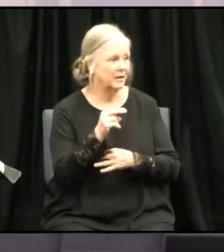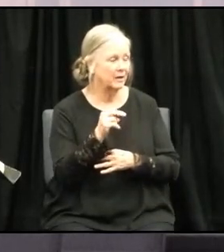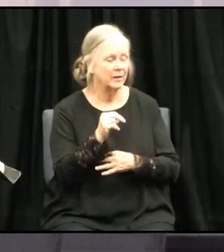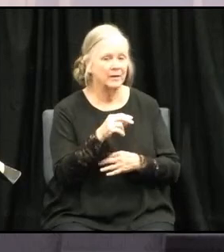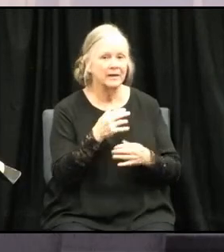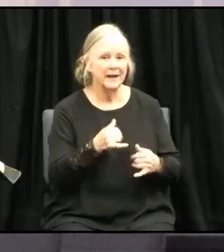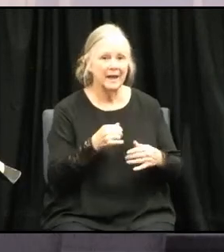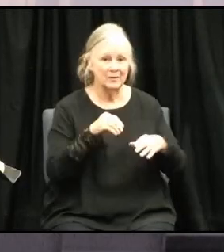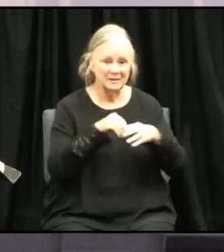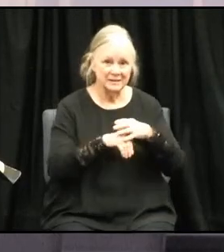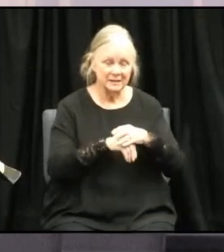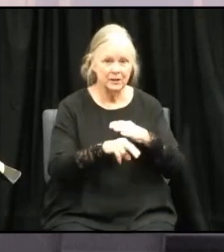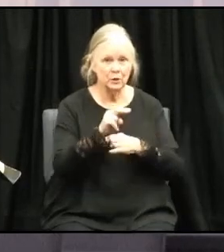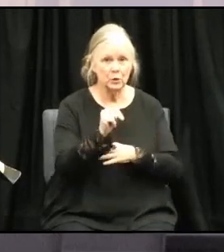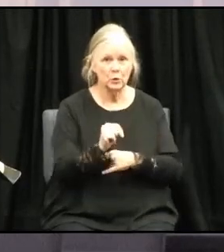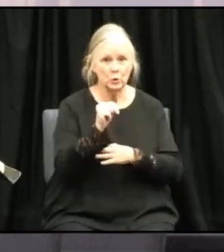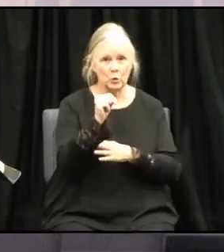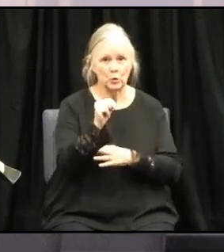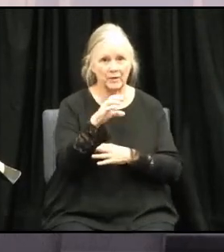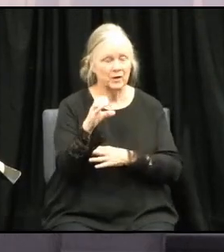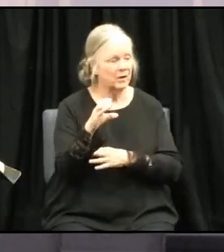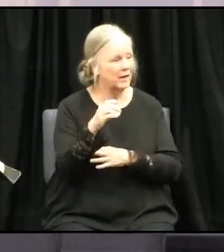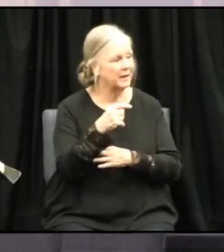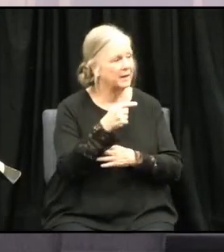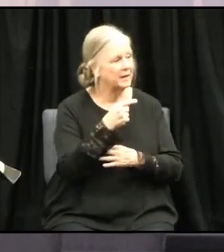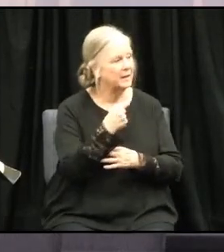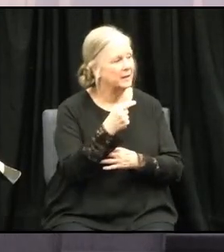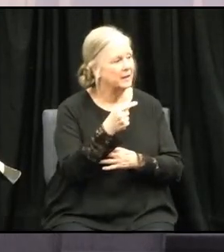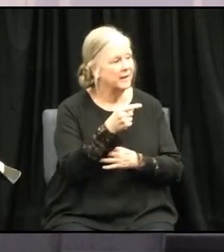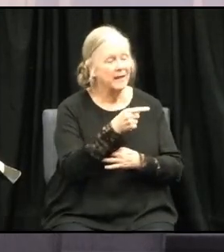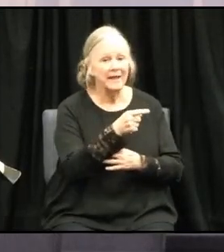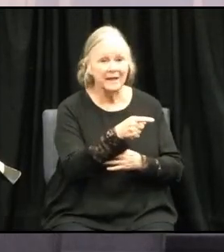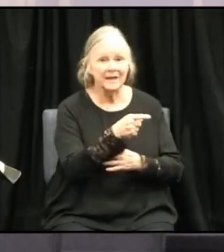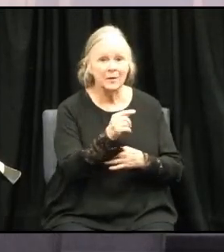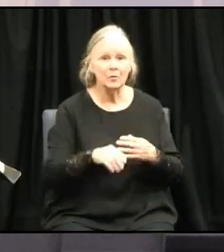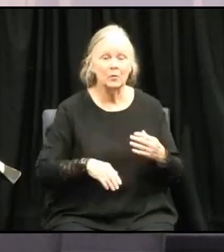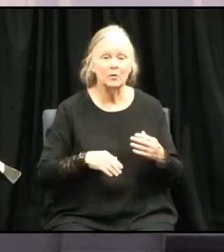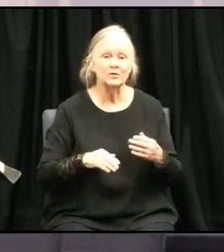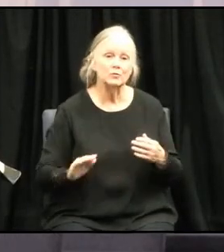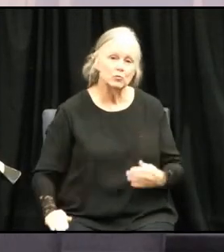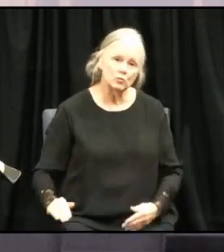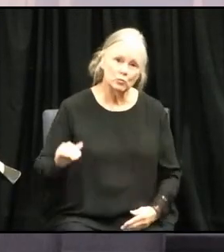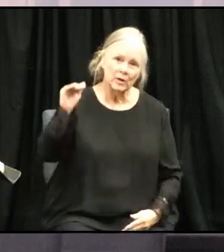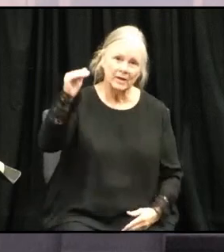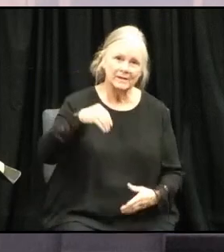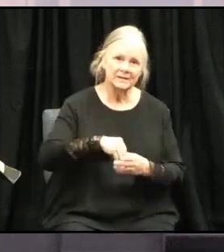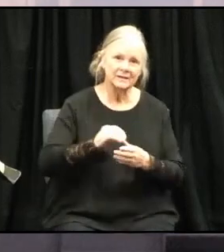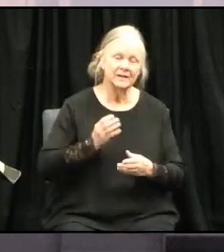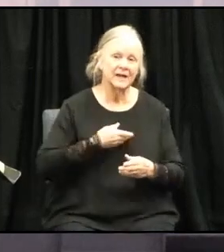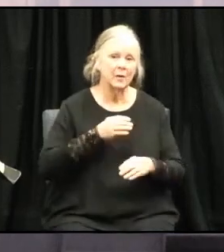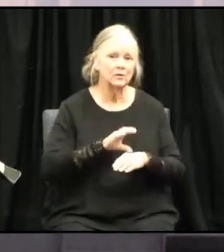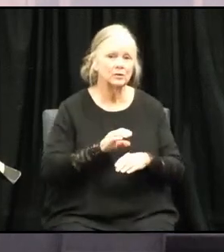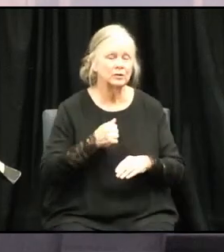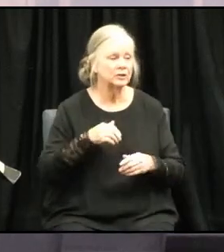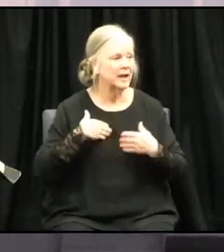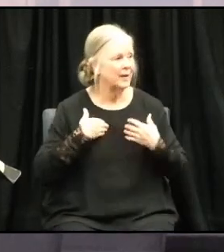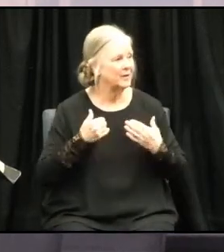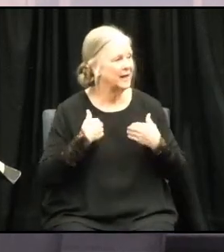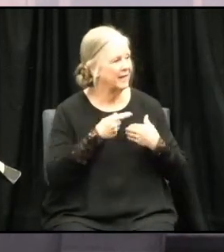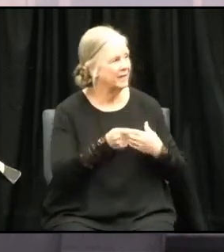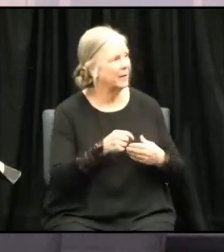our church, and we are glad to have them back with us. They have, let me see if I can find it here,